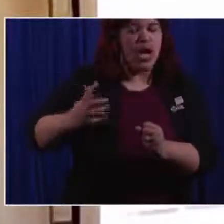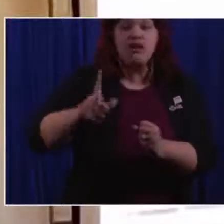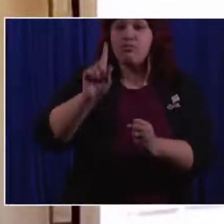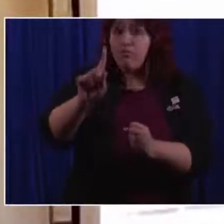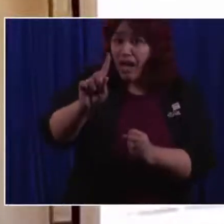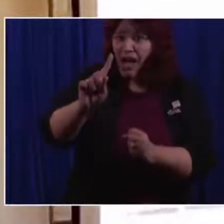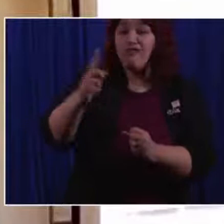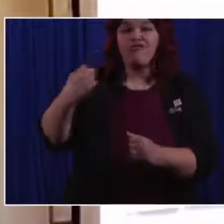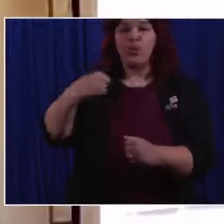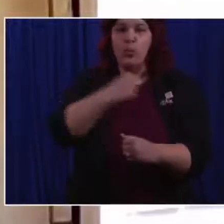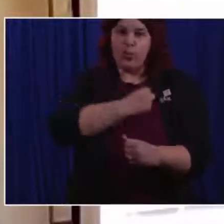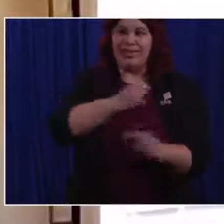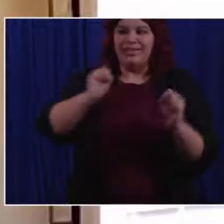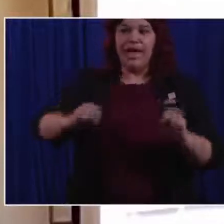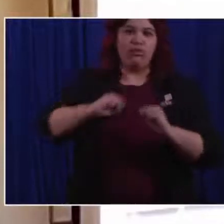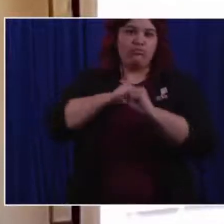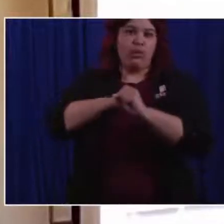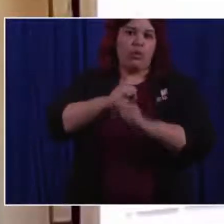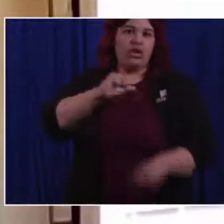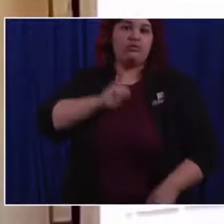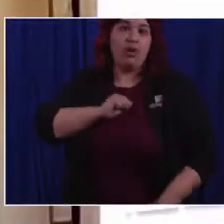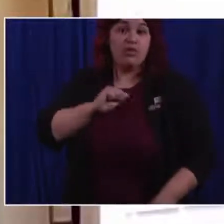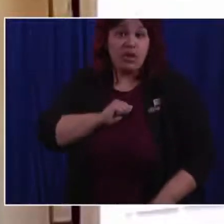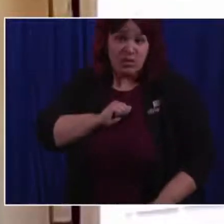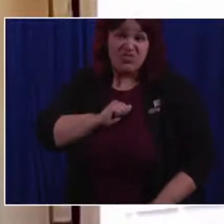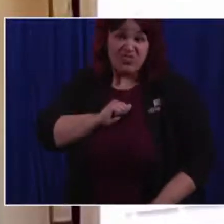need to improve our lives this spring.